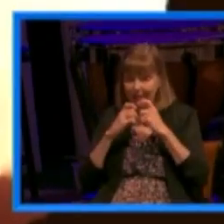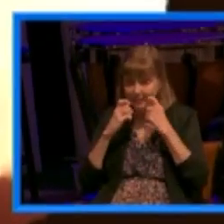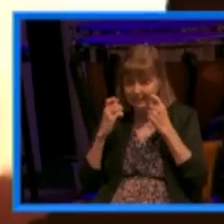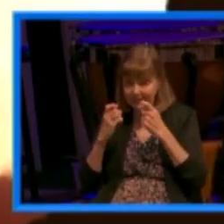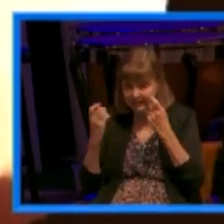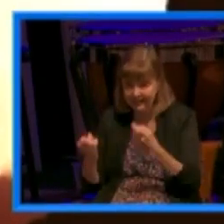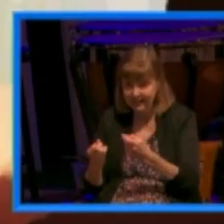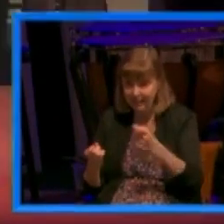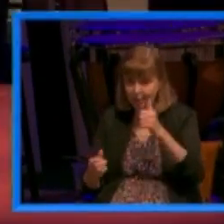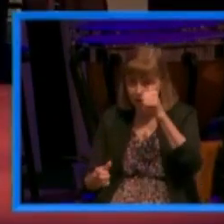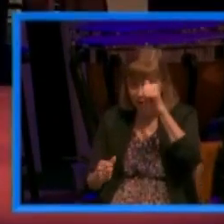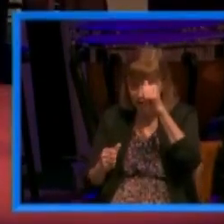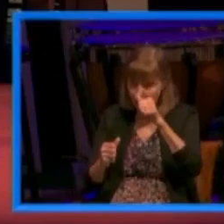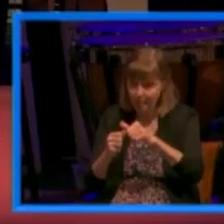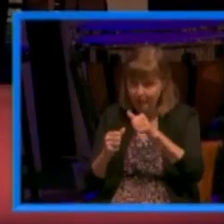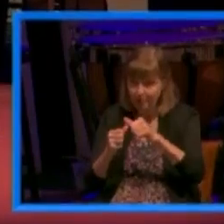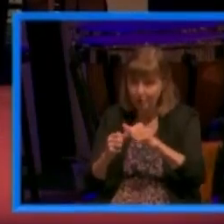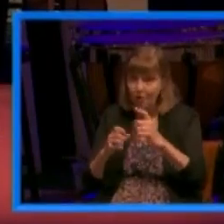You see,